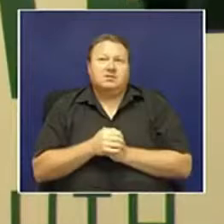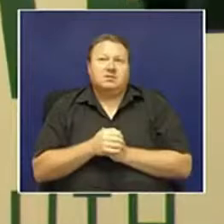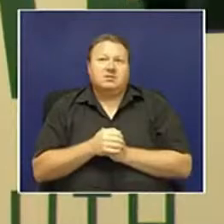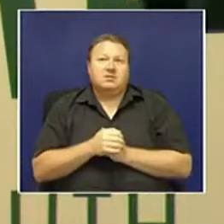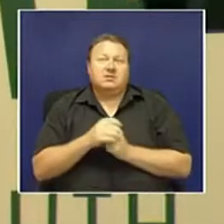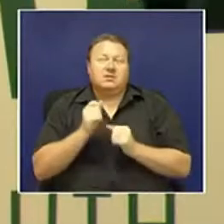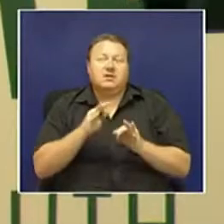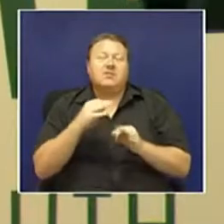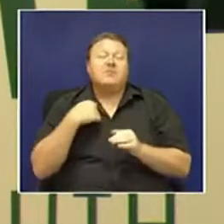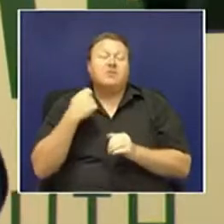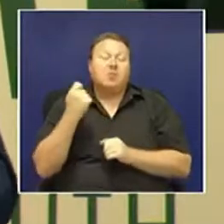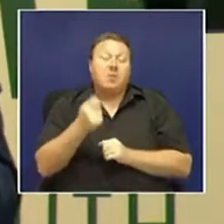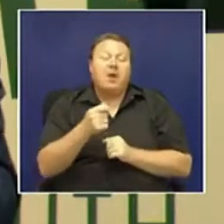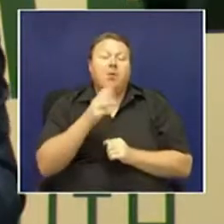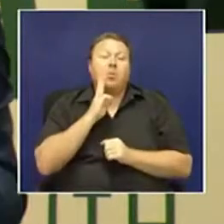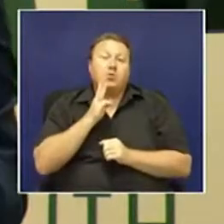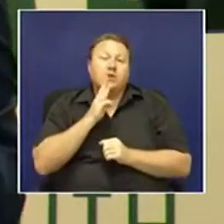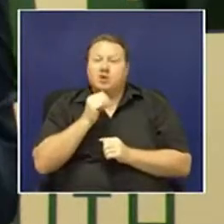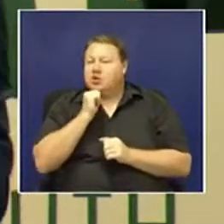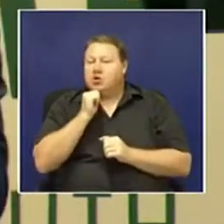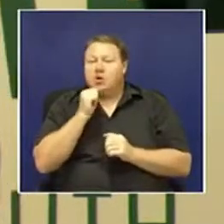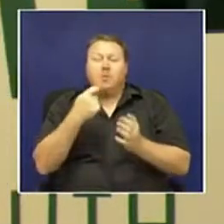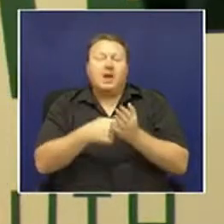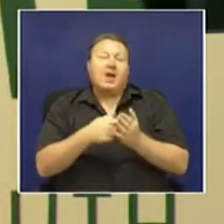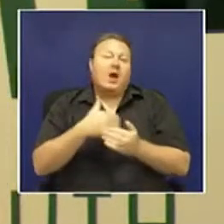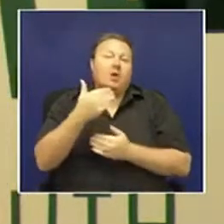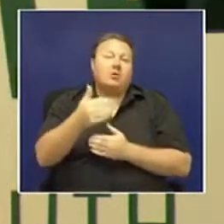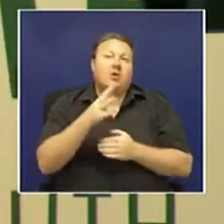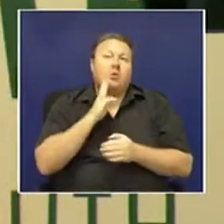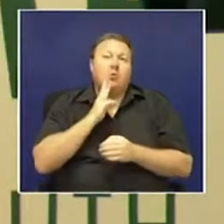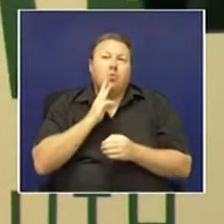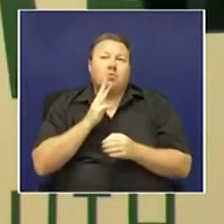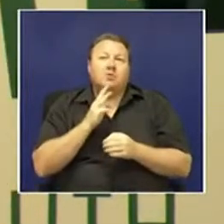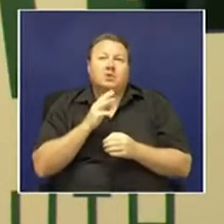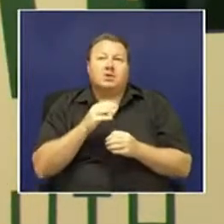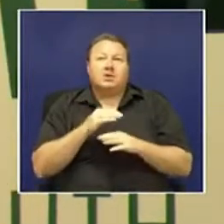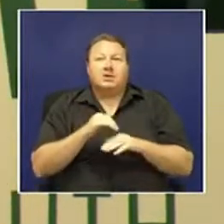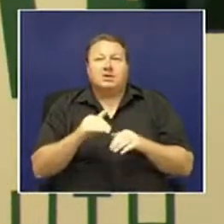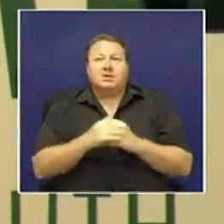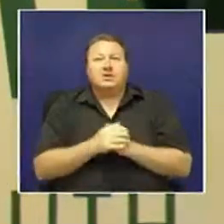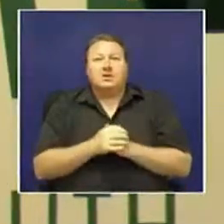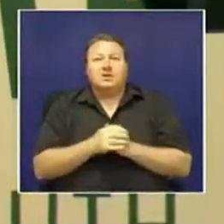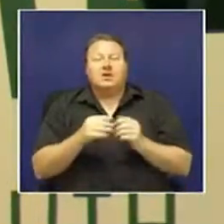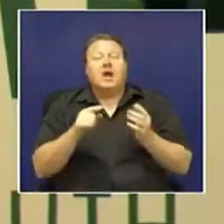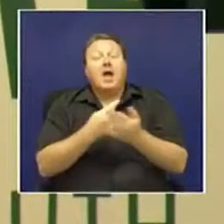water separately. What are the side effects of this? Some effect of this.